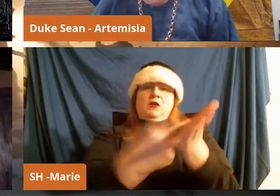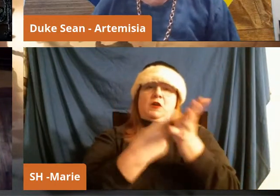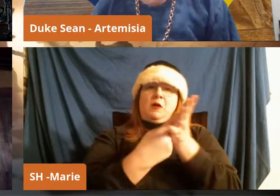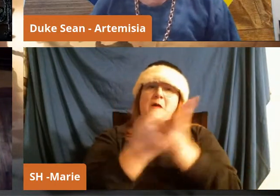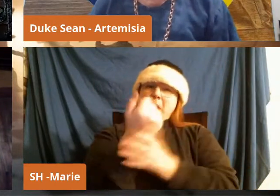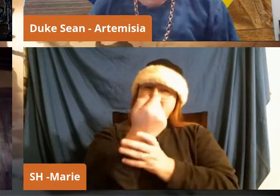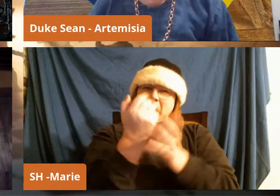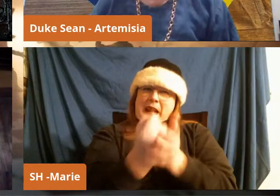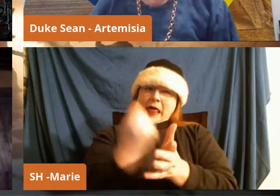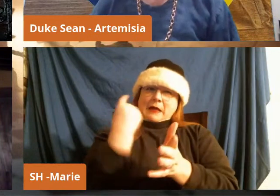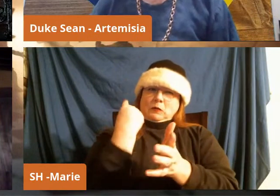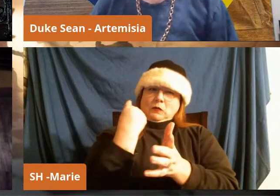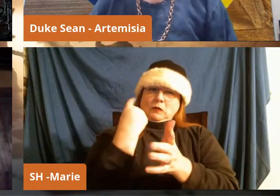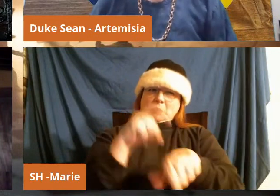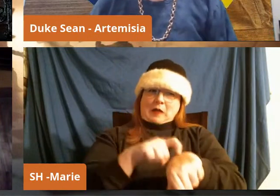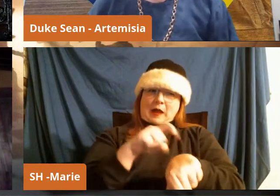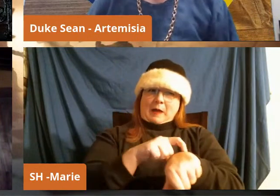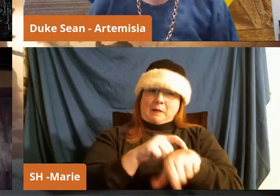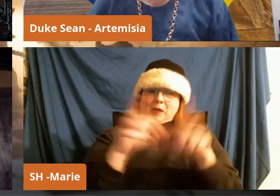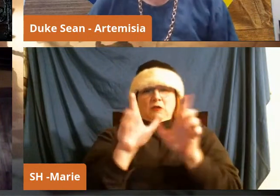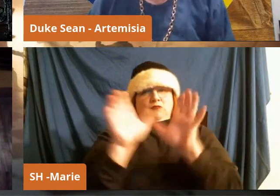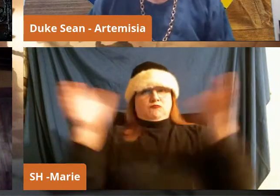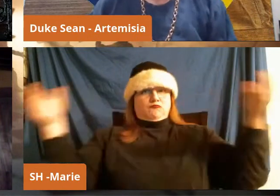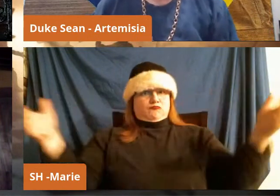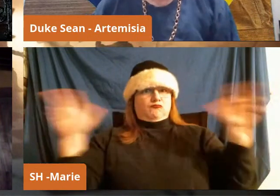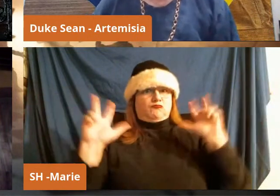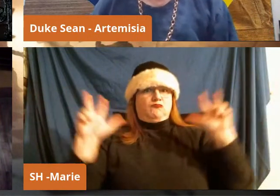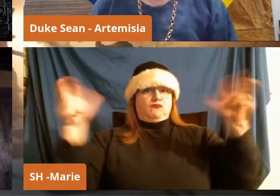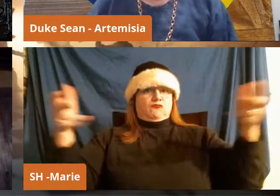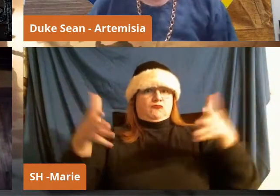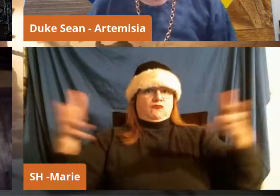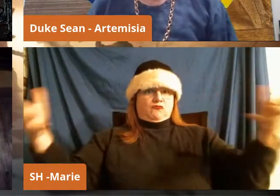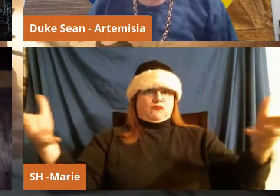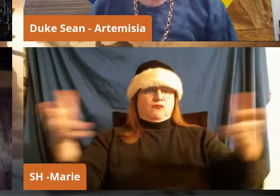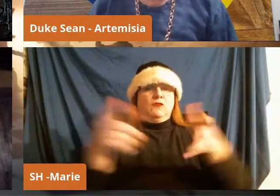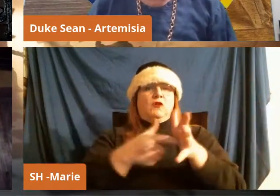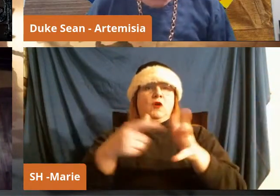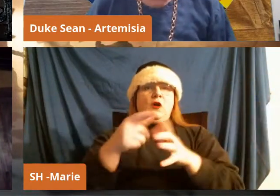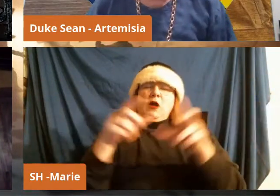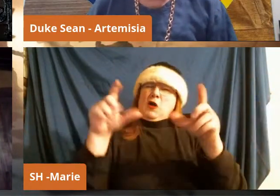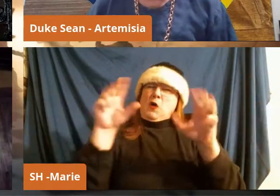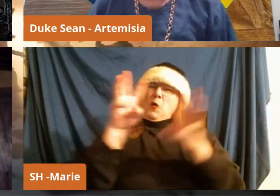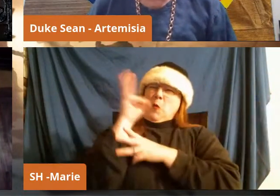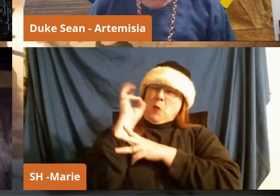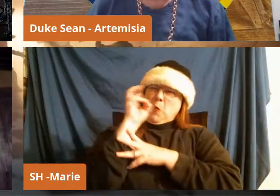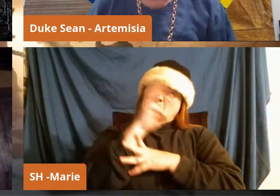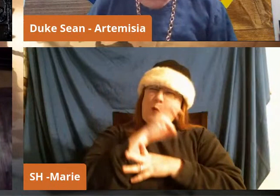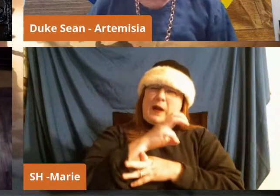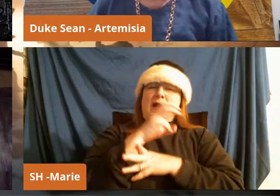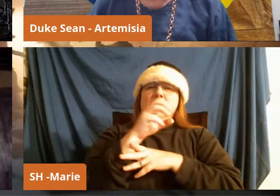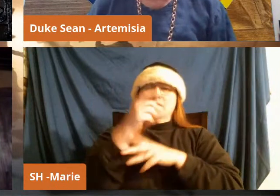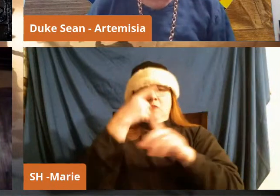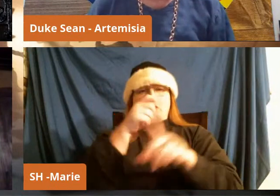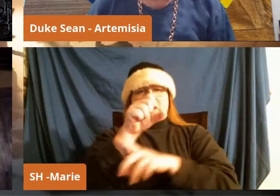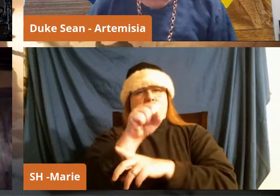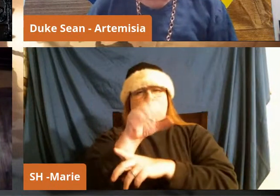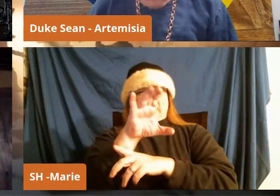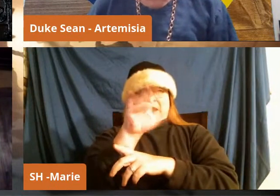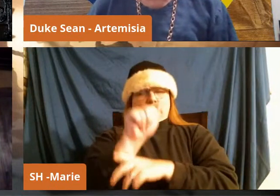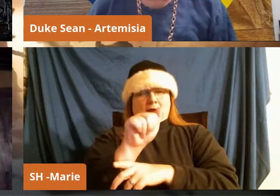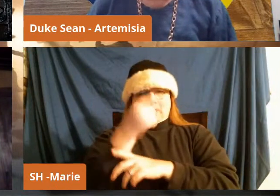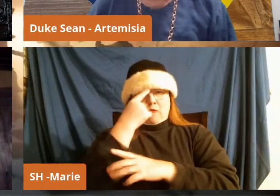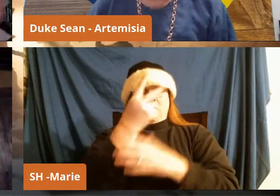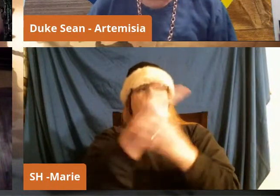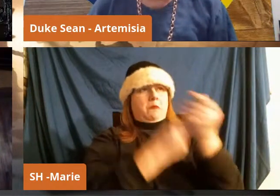a little bit in the last show, sort of the general topic, and this is a weird topic for the SCA because it is both